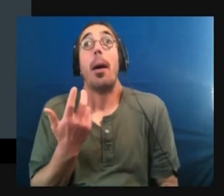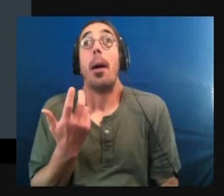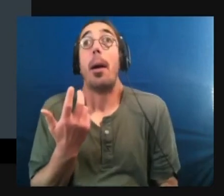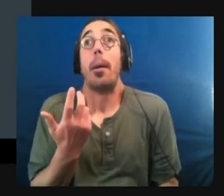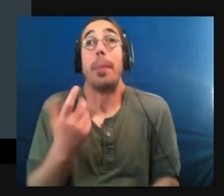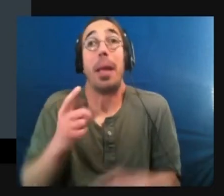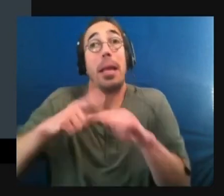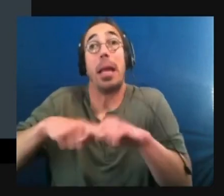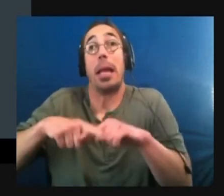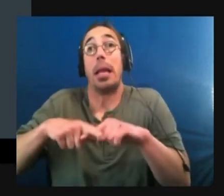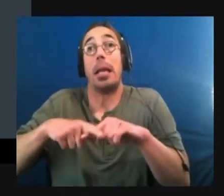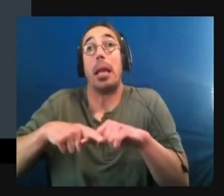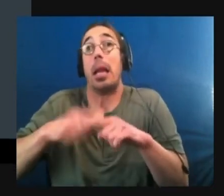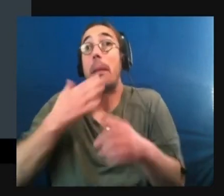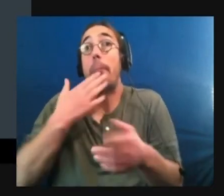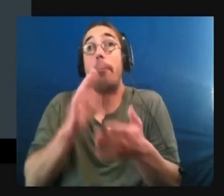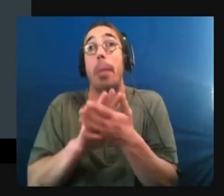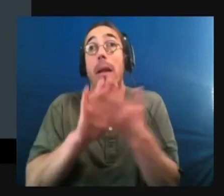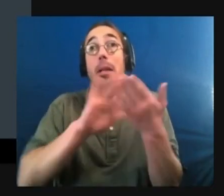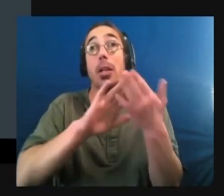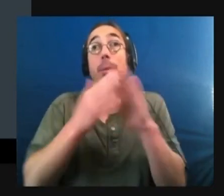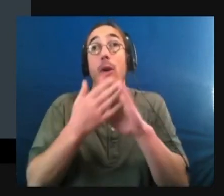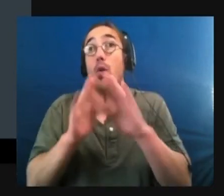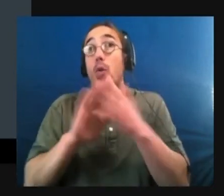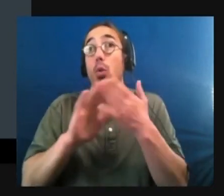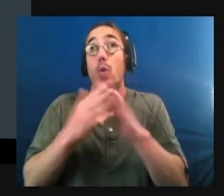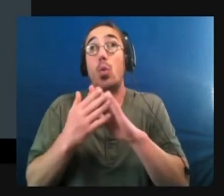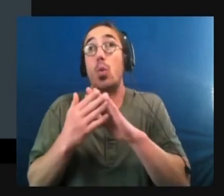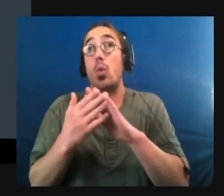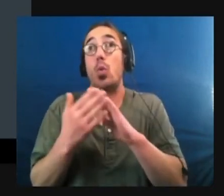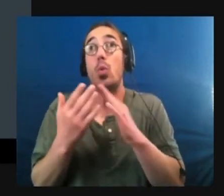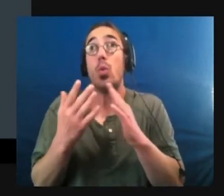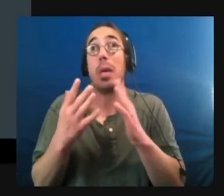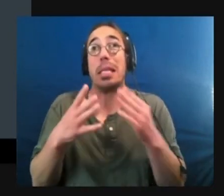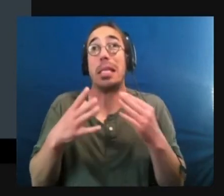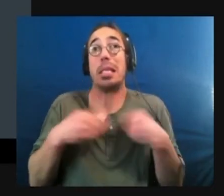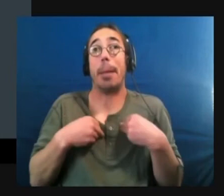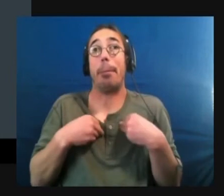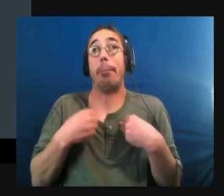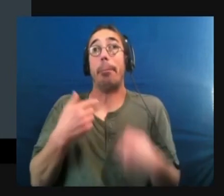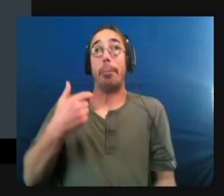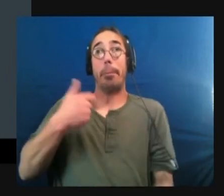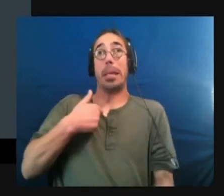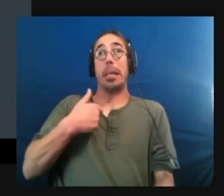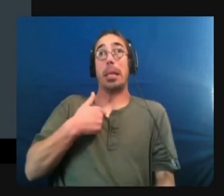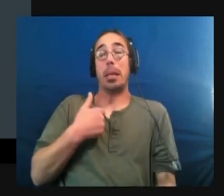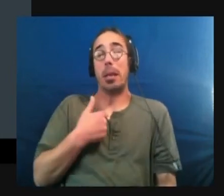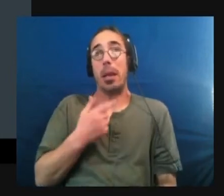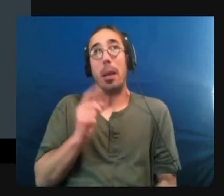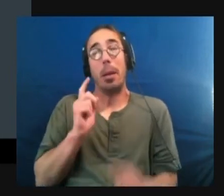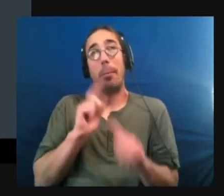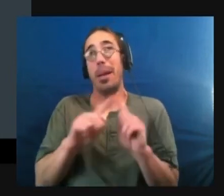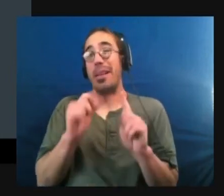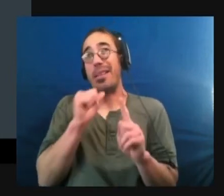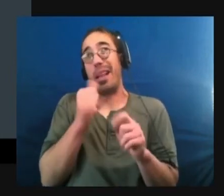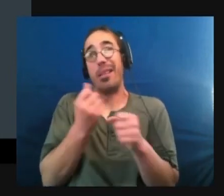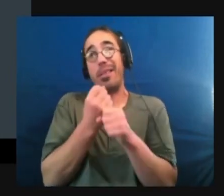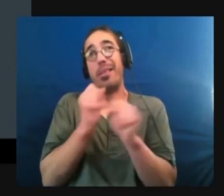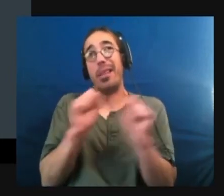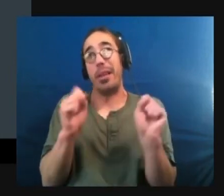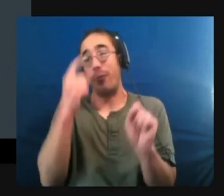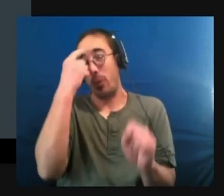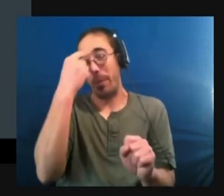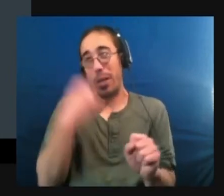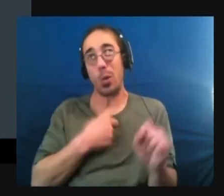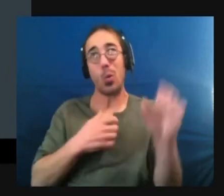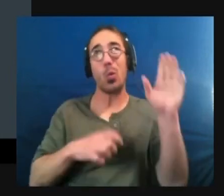that community to sustain me. And so it just wasn't safe for me to